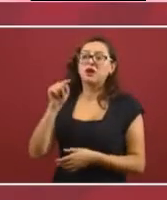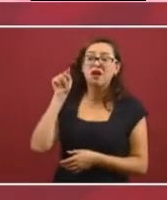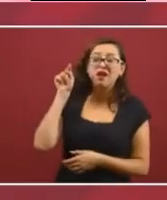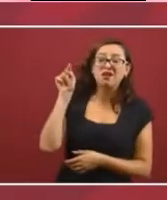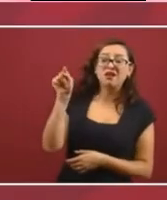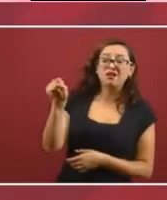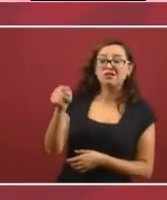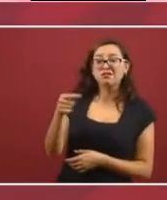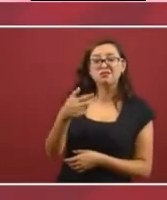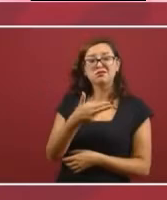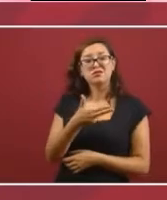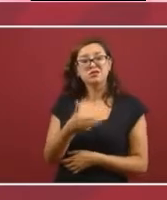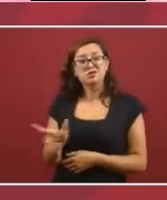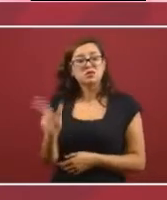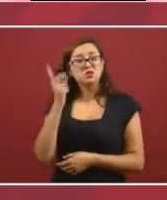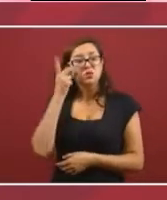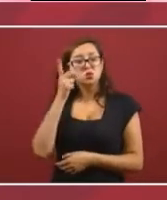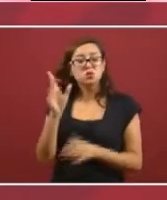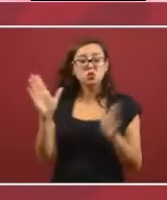And the owner of a restaurant